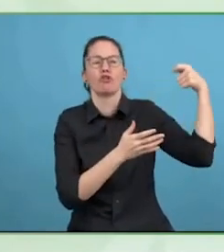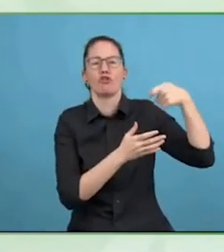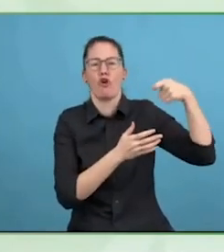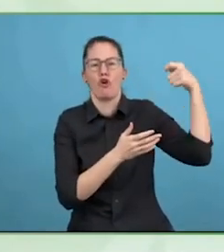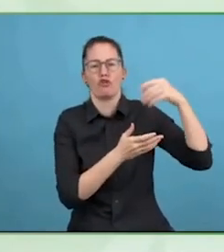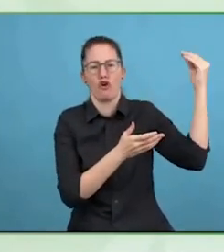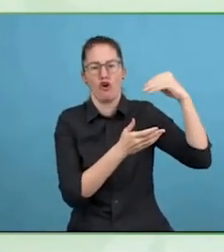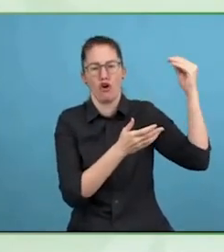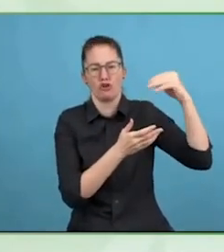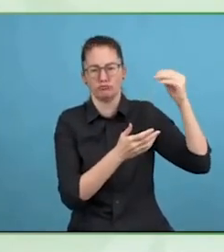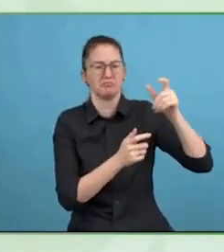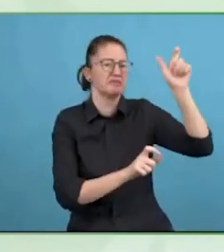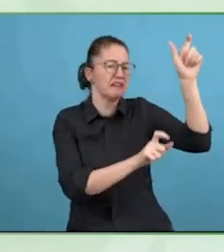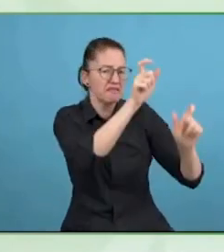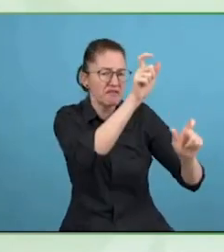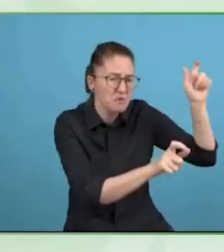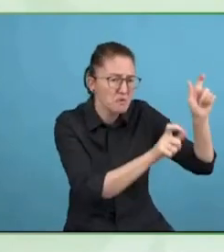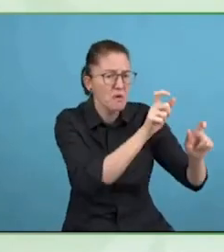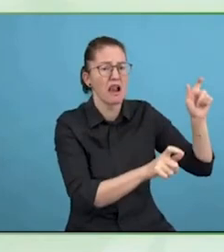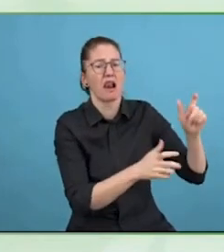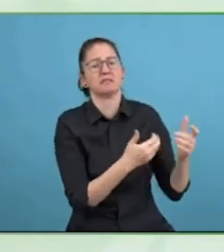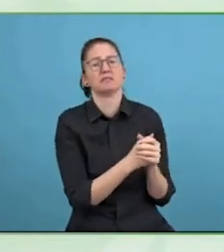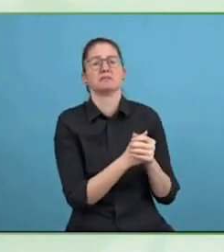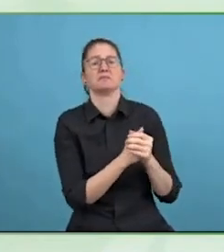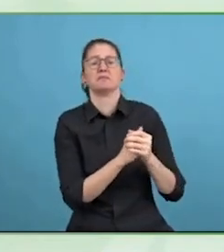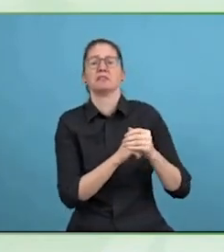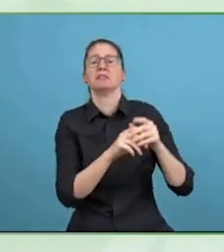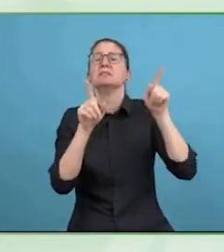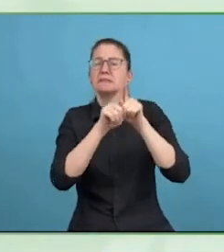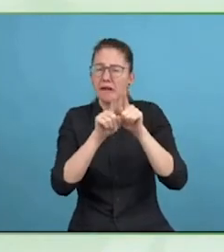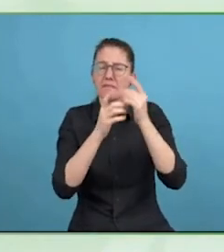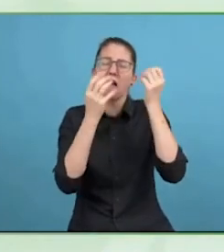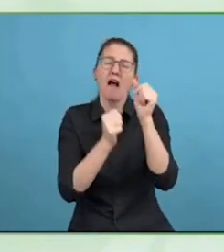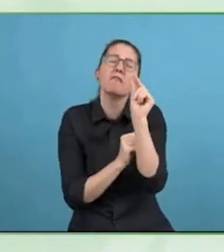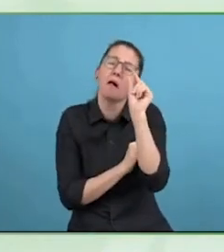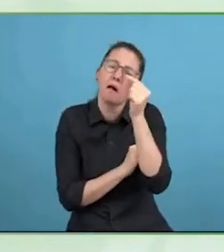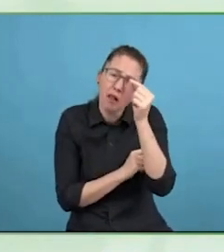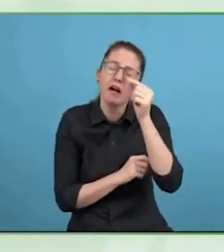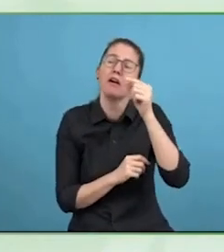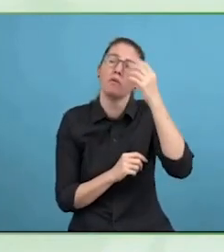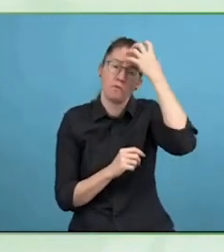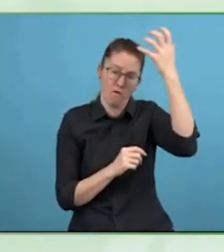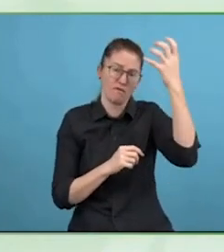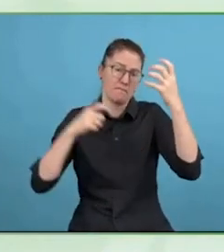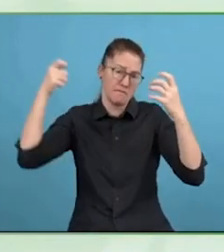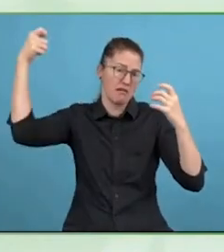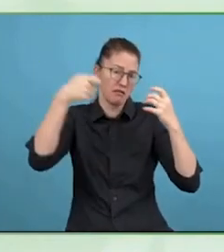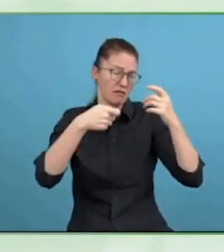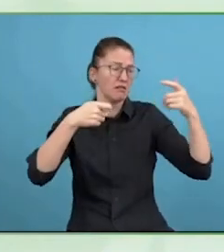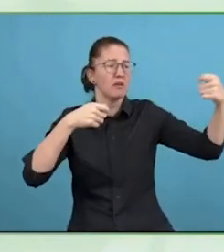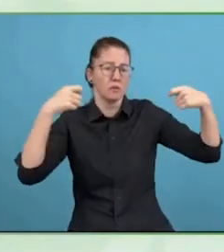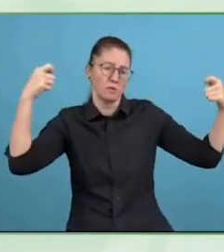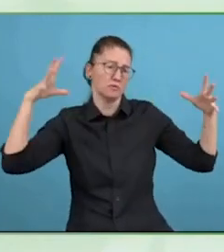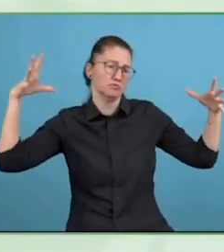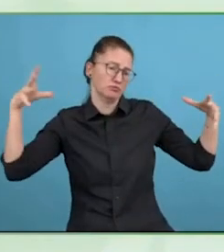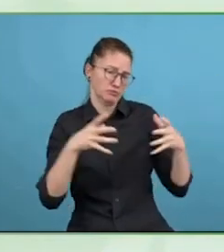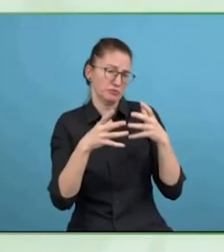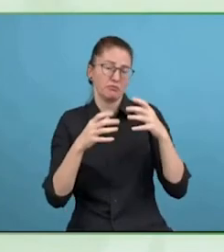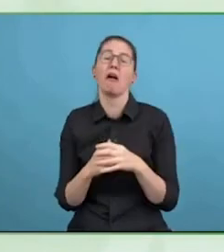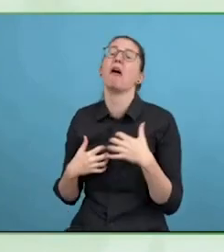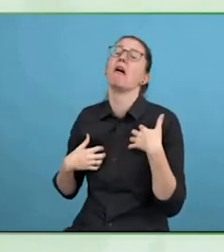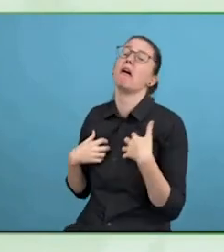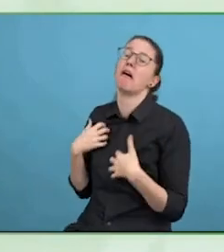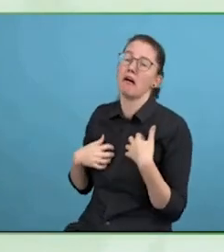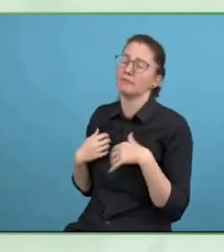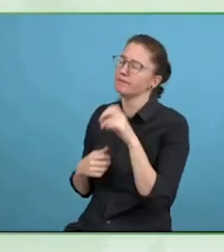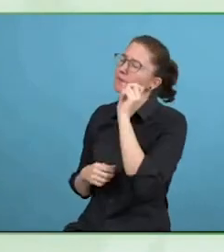It's a multi-stakeholder board of 18 people, from all over the world. So we were